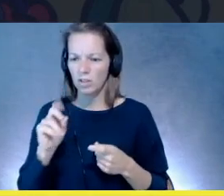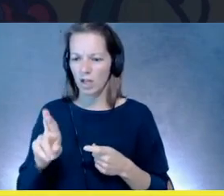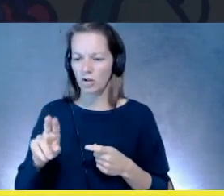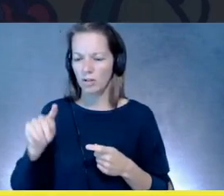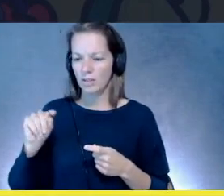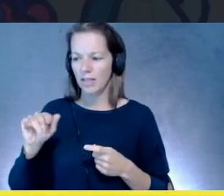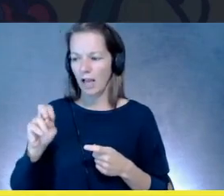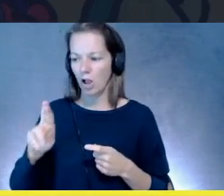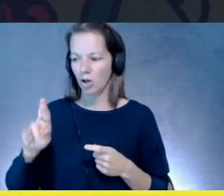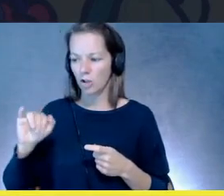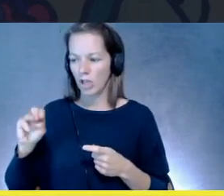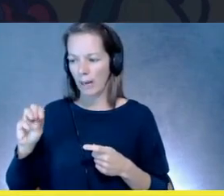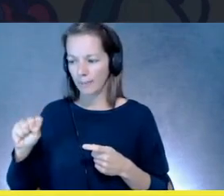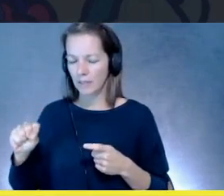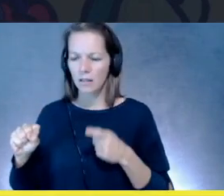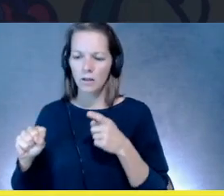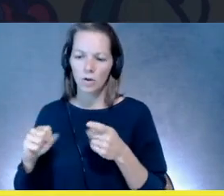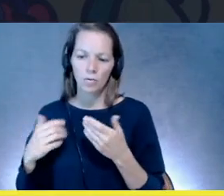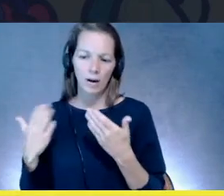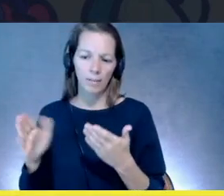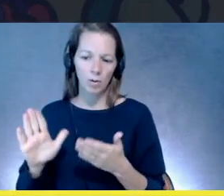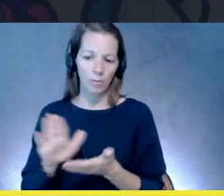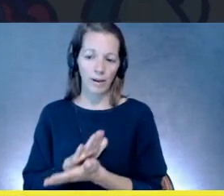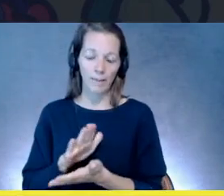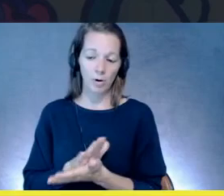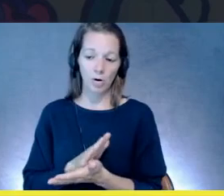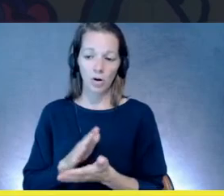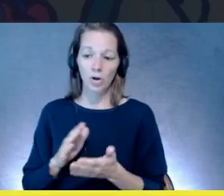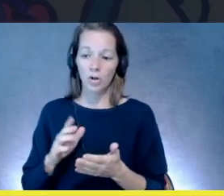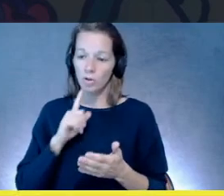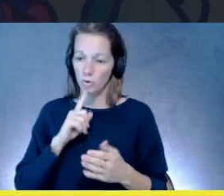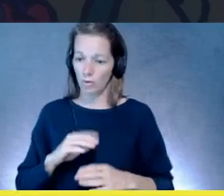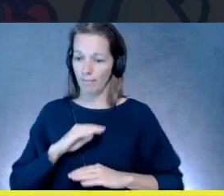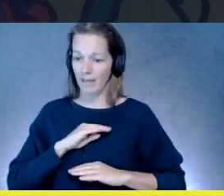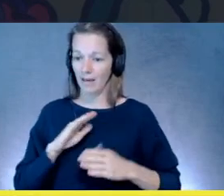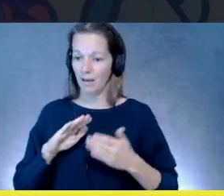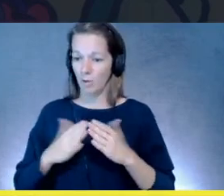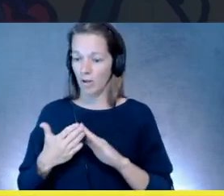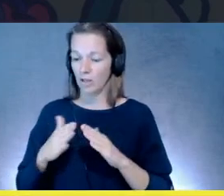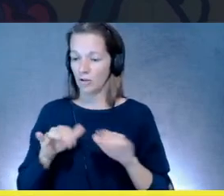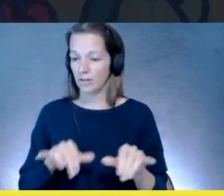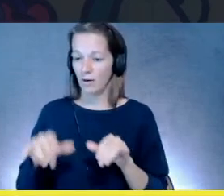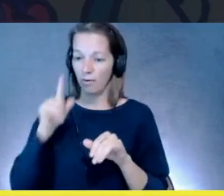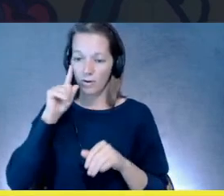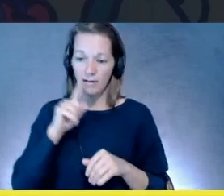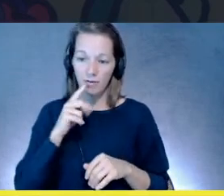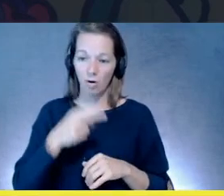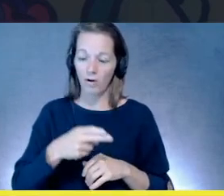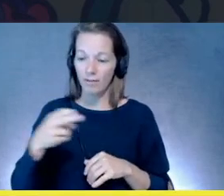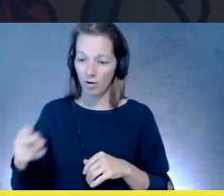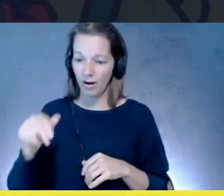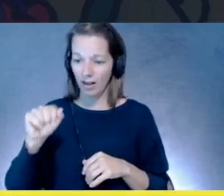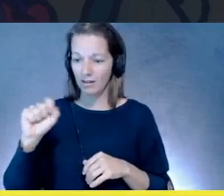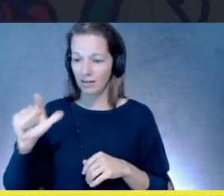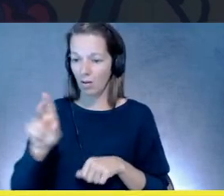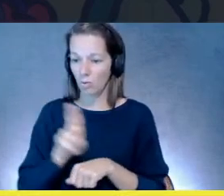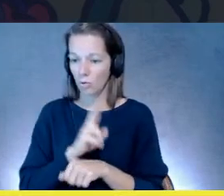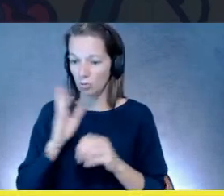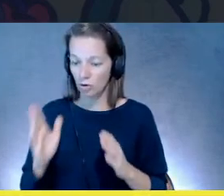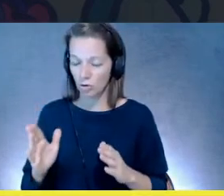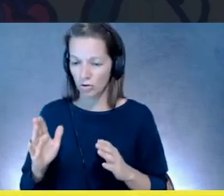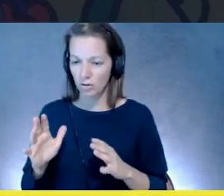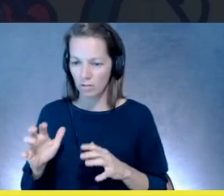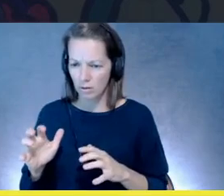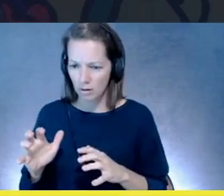James. You recommend in your paper that to meet communication standards for deaf and hard of hearing ASL users,